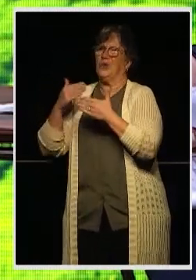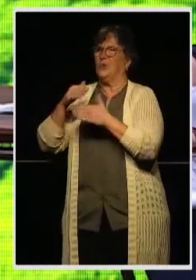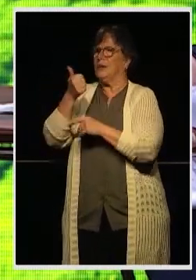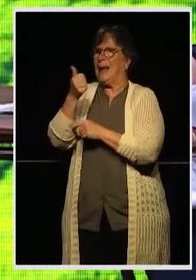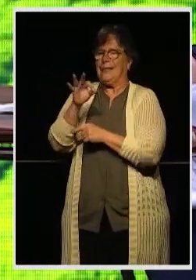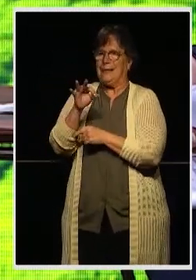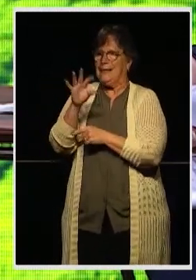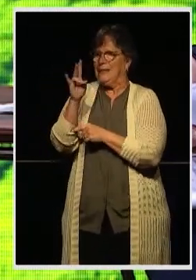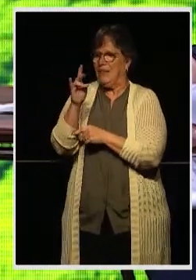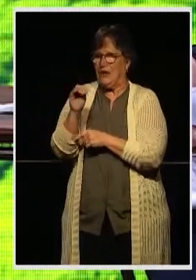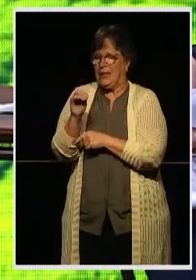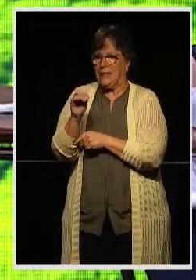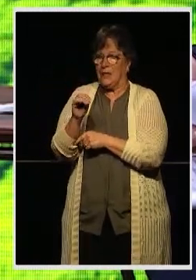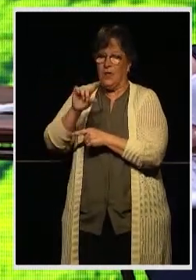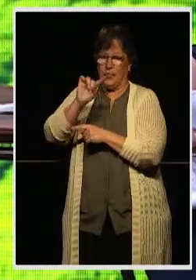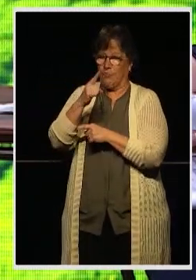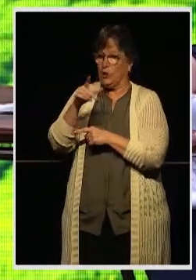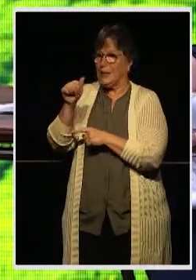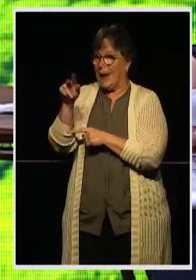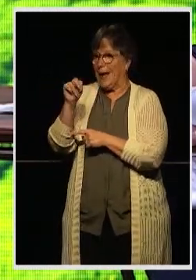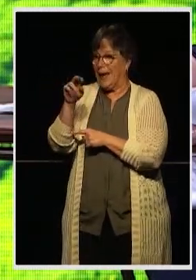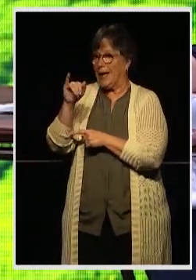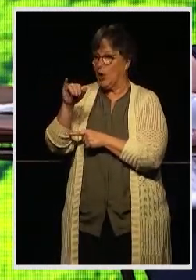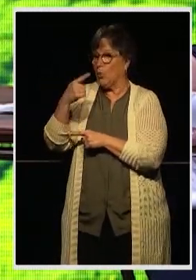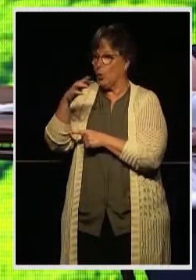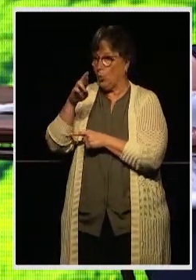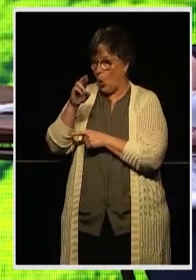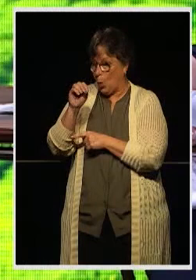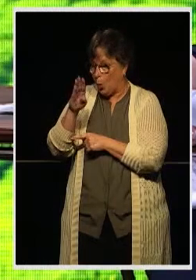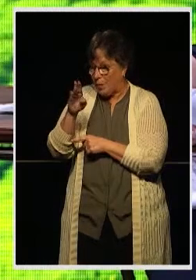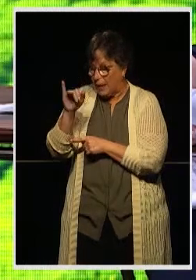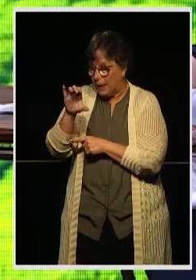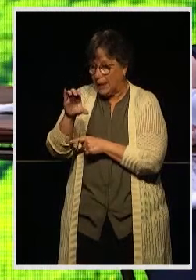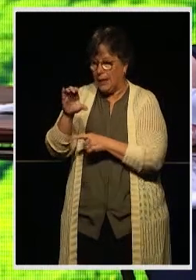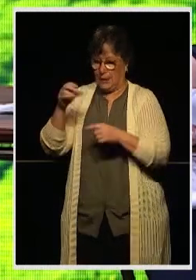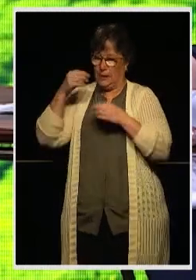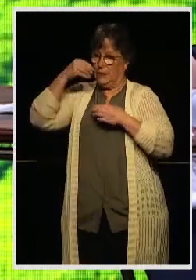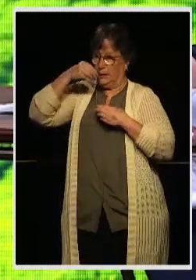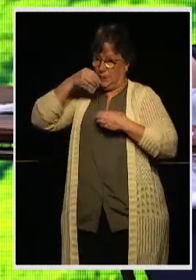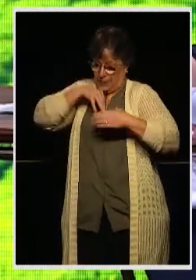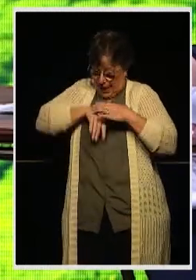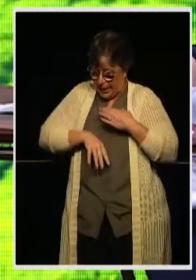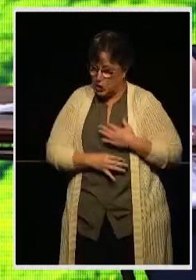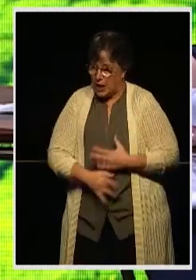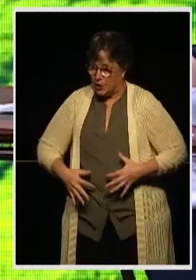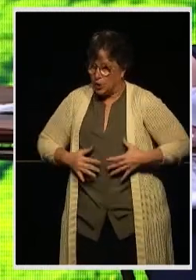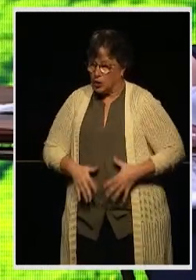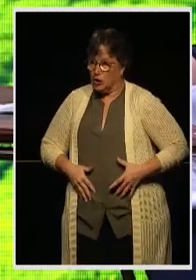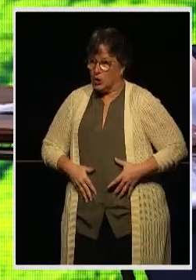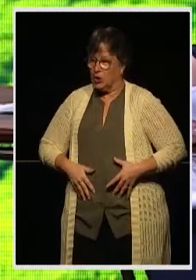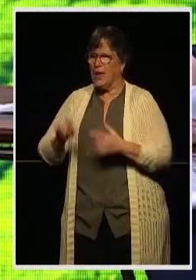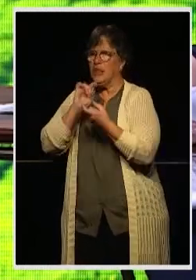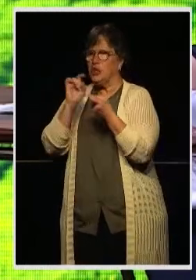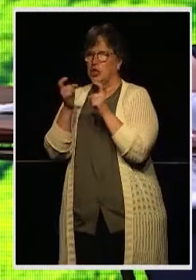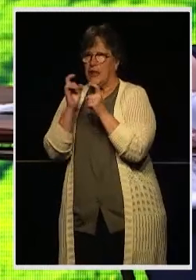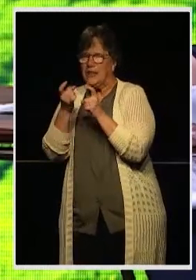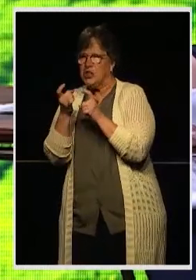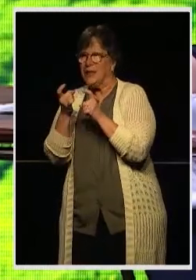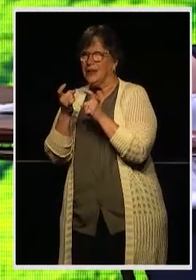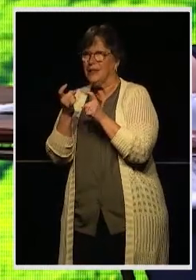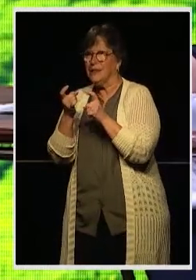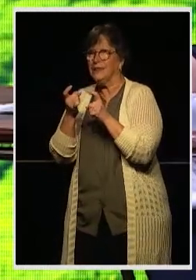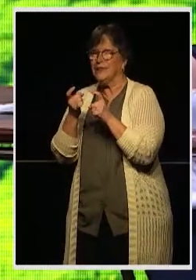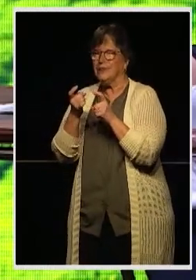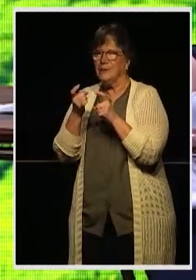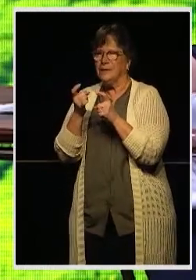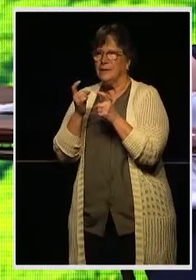anaerobic digesters, which are taking manure and converting it to bioenergy, were derived here right in Upstate